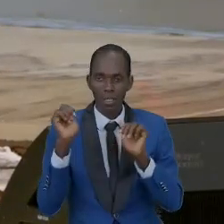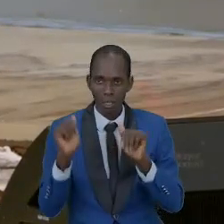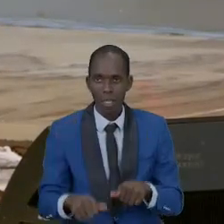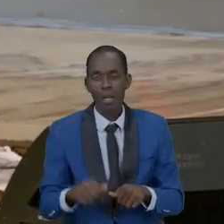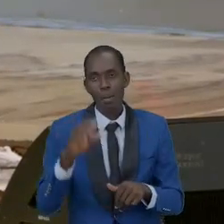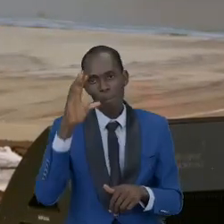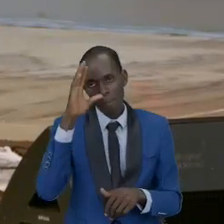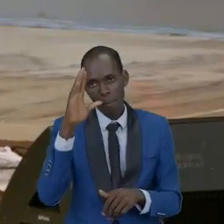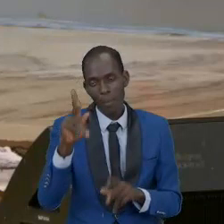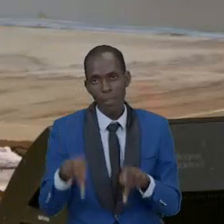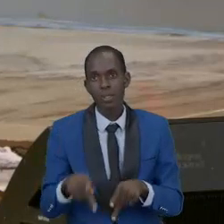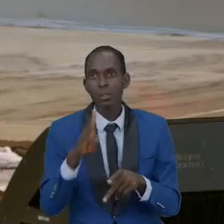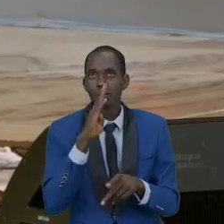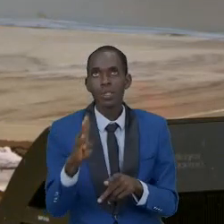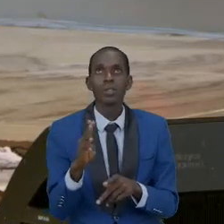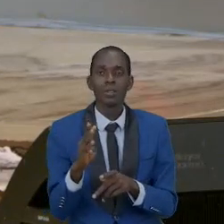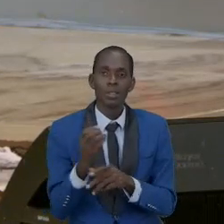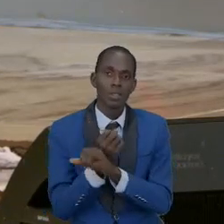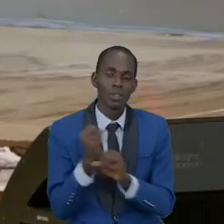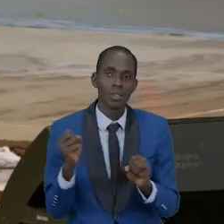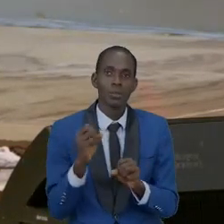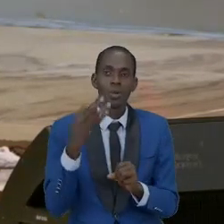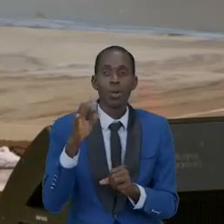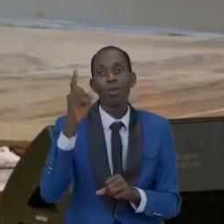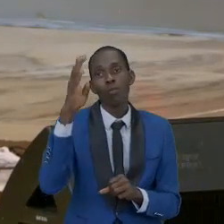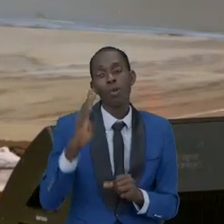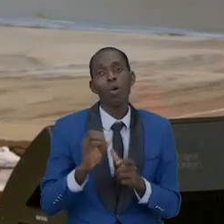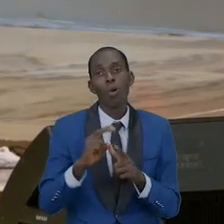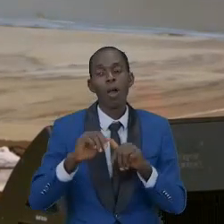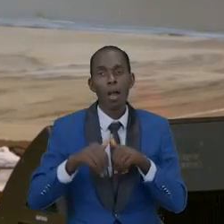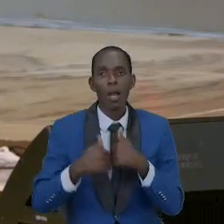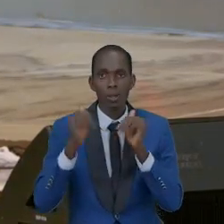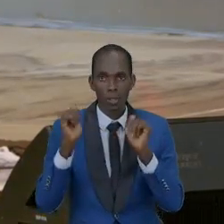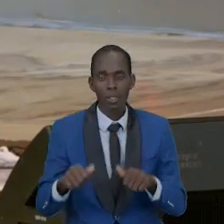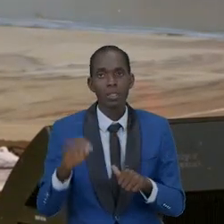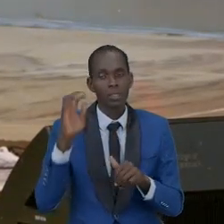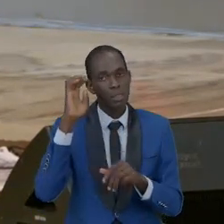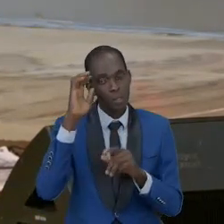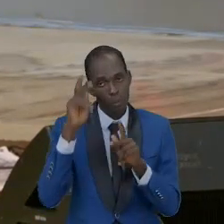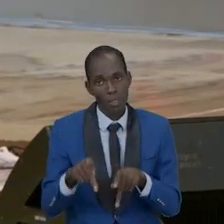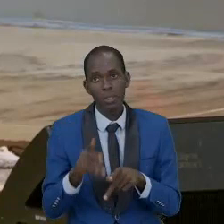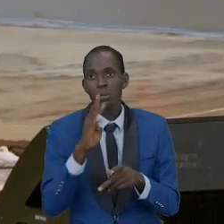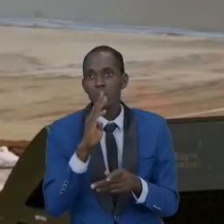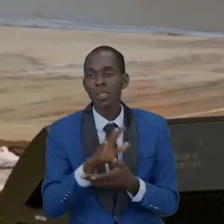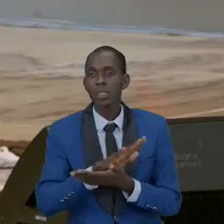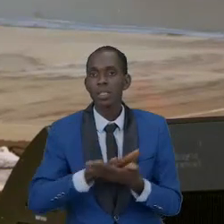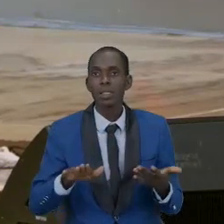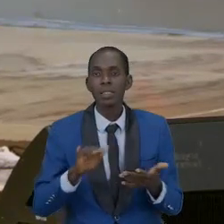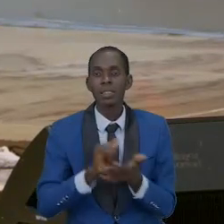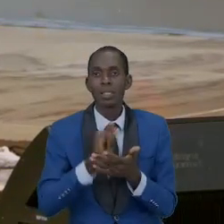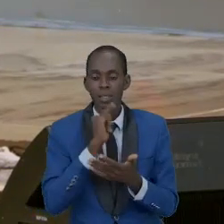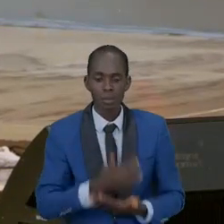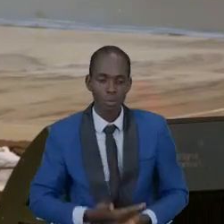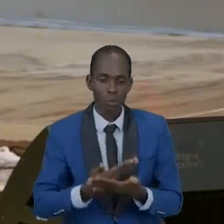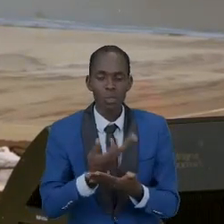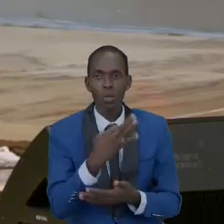be justified with God? Or how can he be clean that is born of a woman?